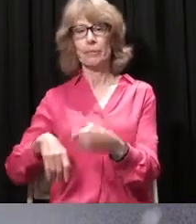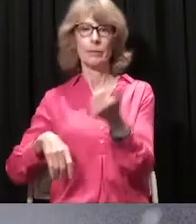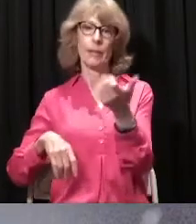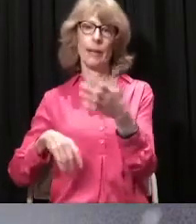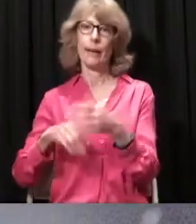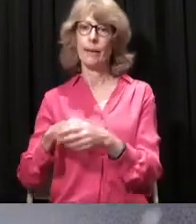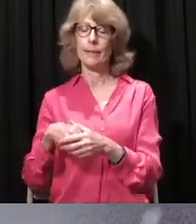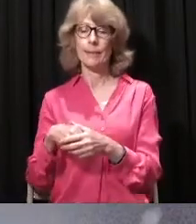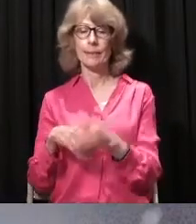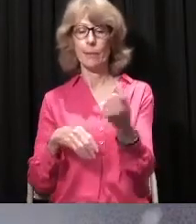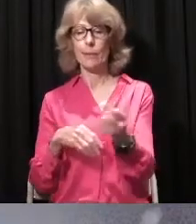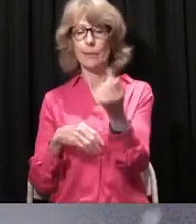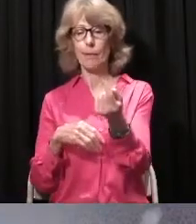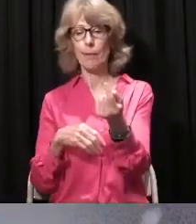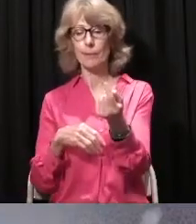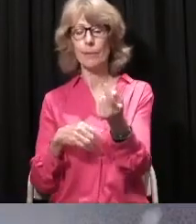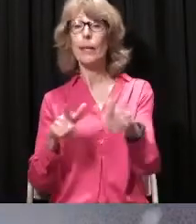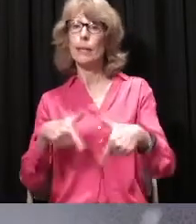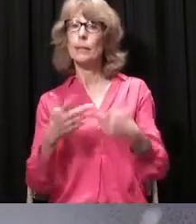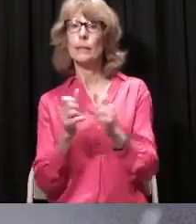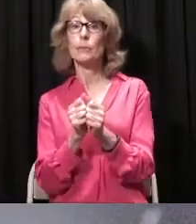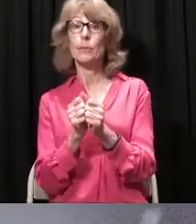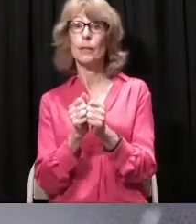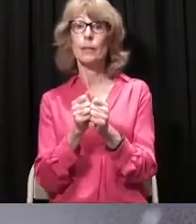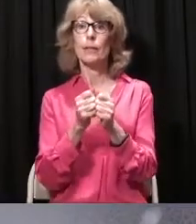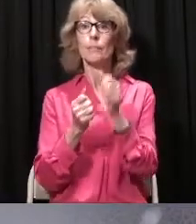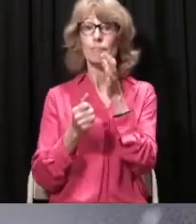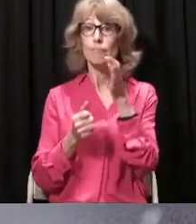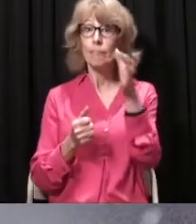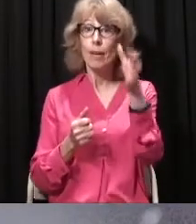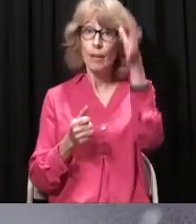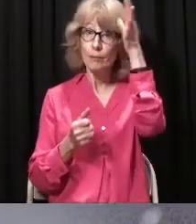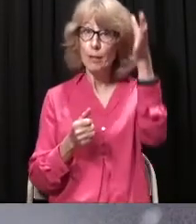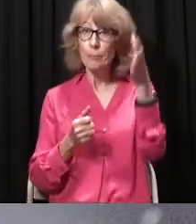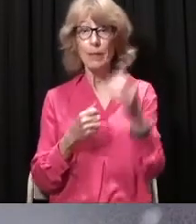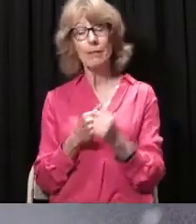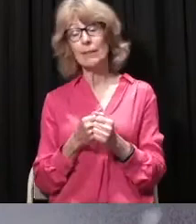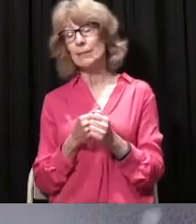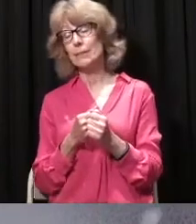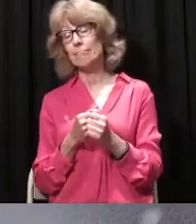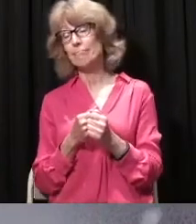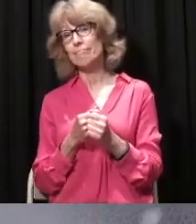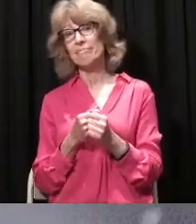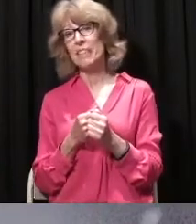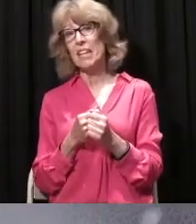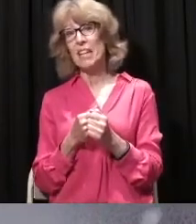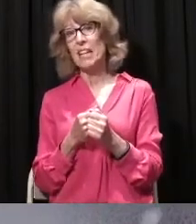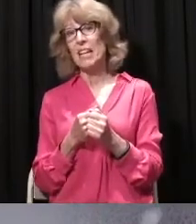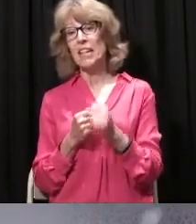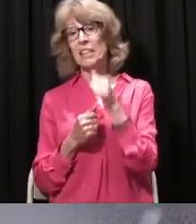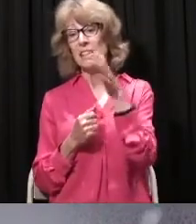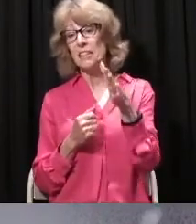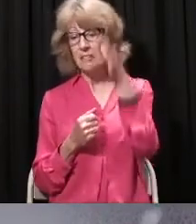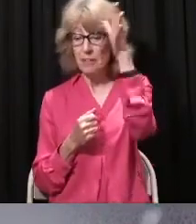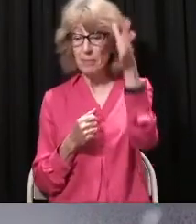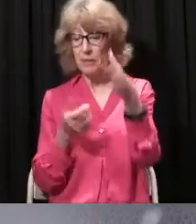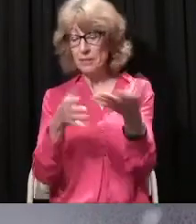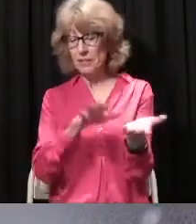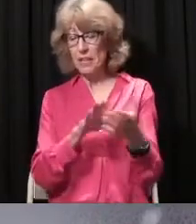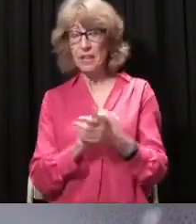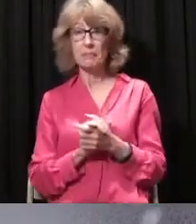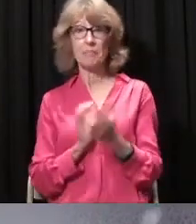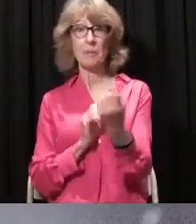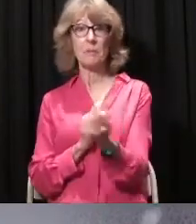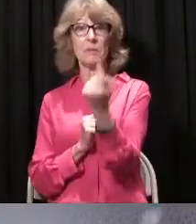live. Nobody wants him. He's been in trouble with the law. He's a total troublemaker. And so at this meeting, they bring him up, and people are talking, what are we going to do with